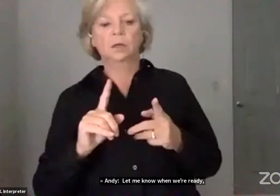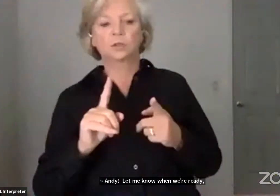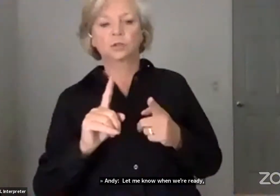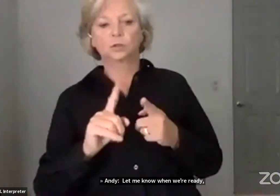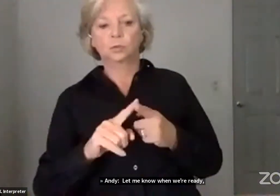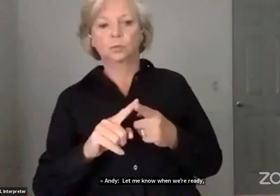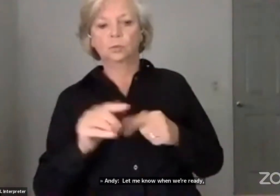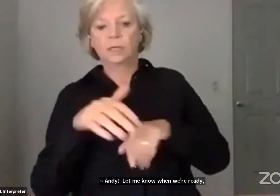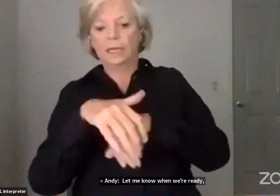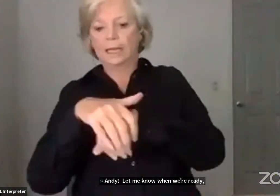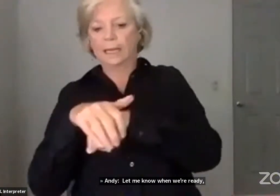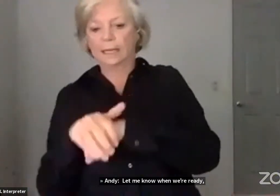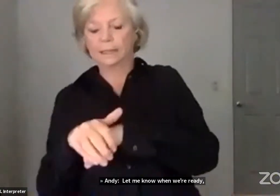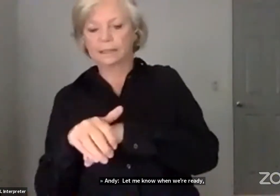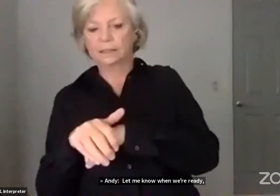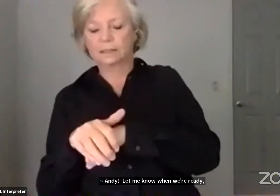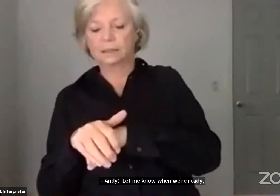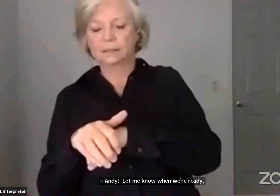Okay.